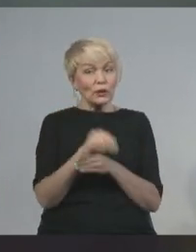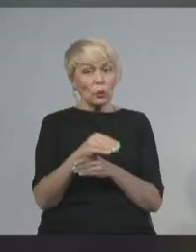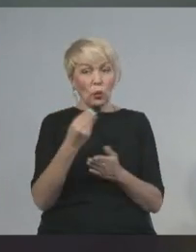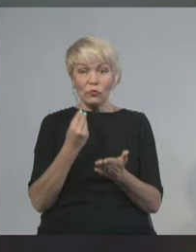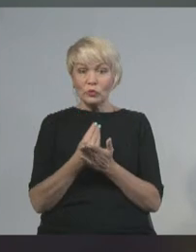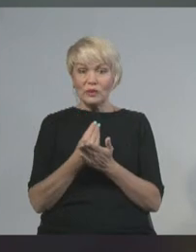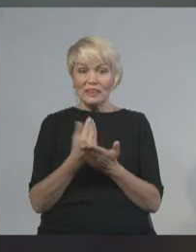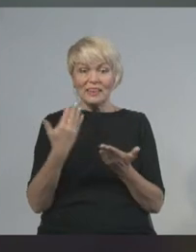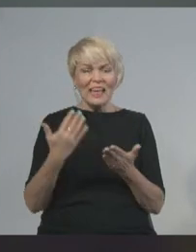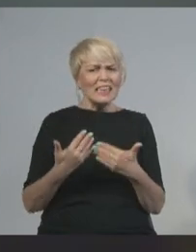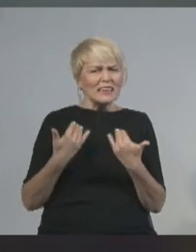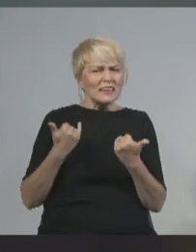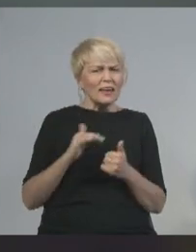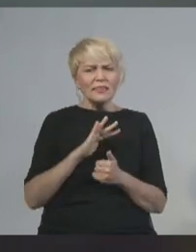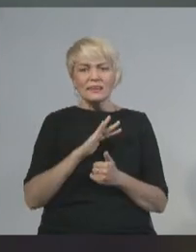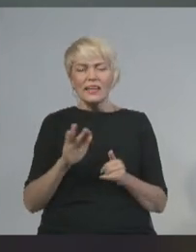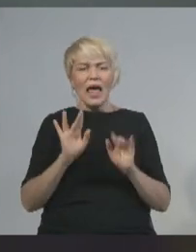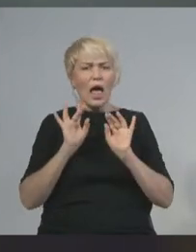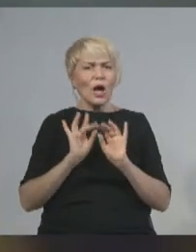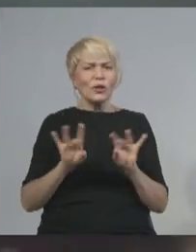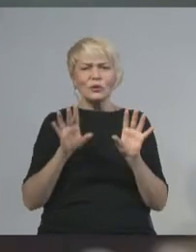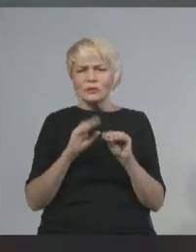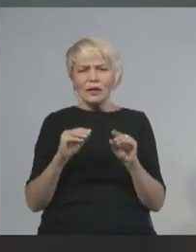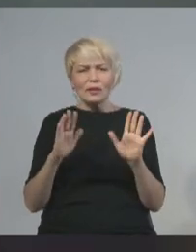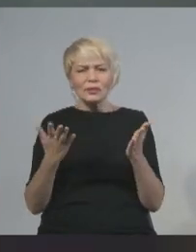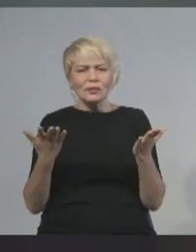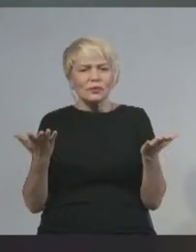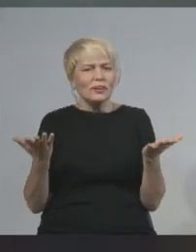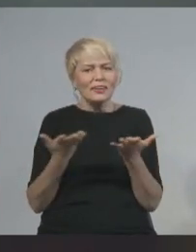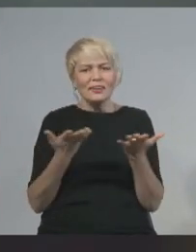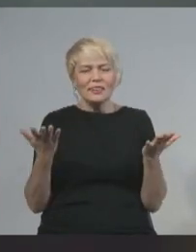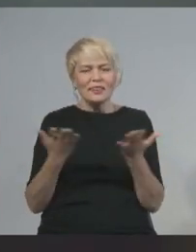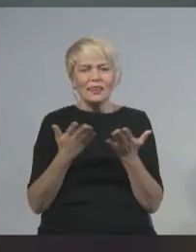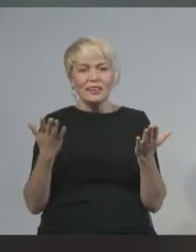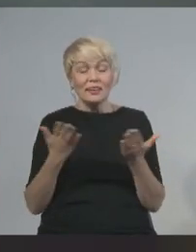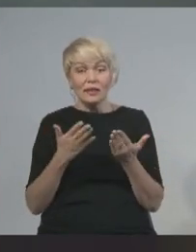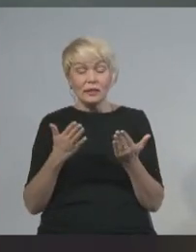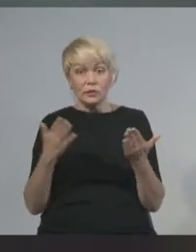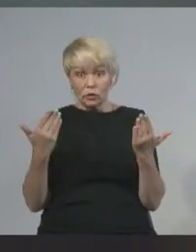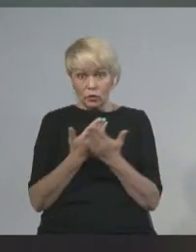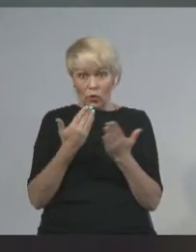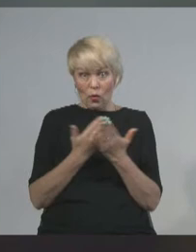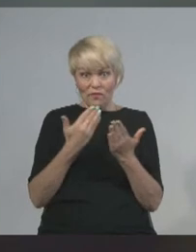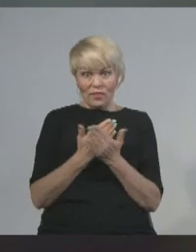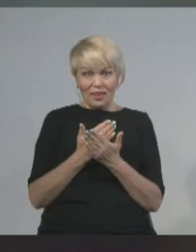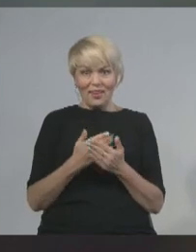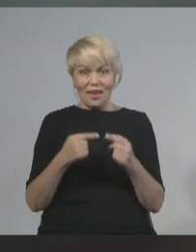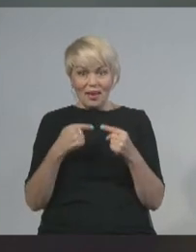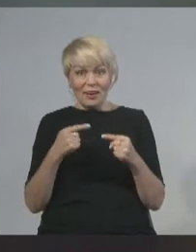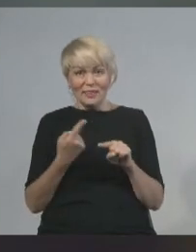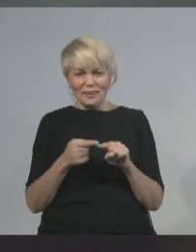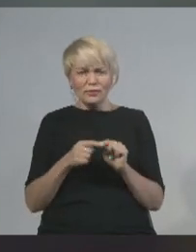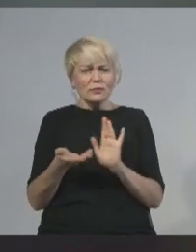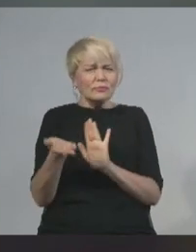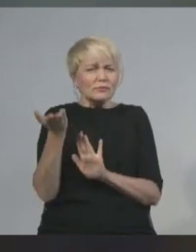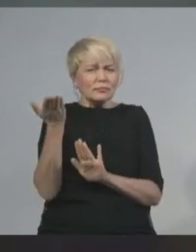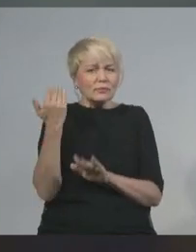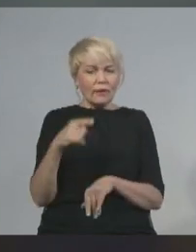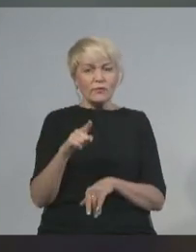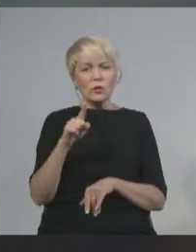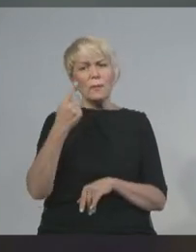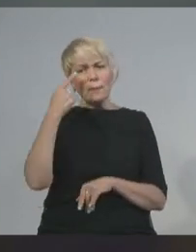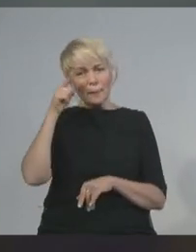are creating are getting the added value these are not new things it's a well-known